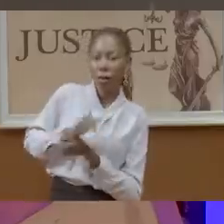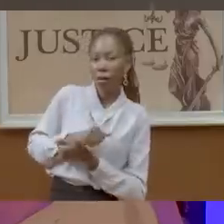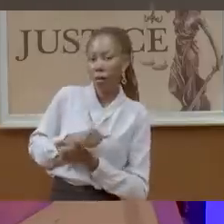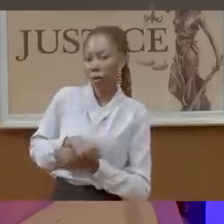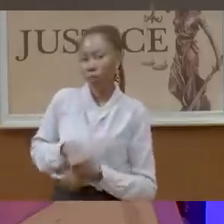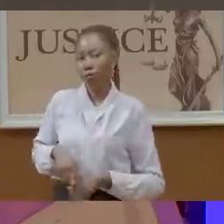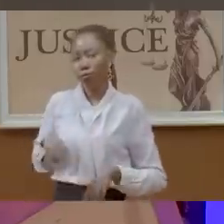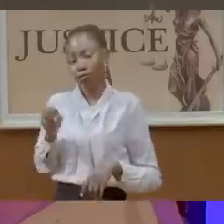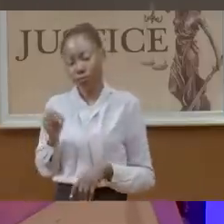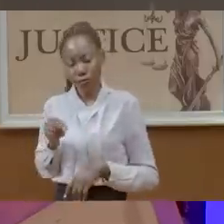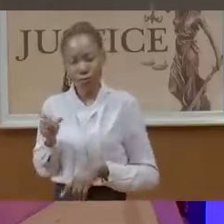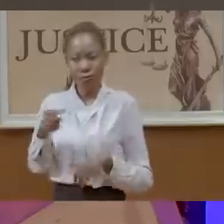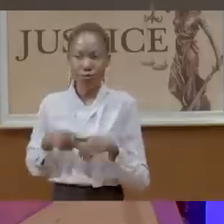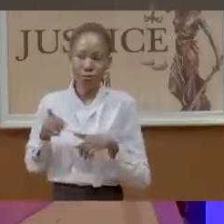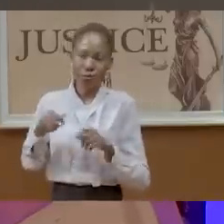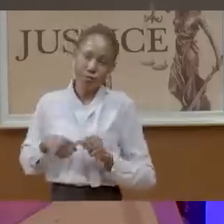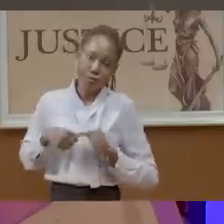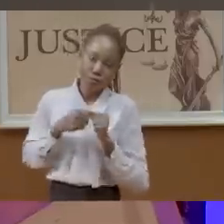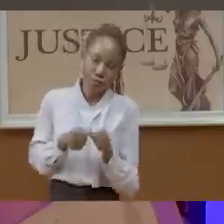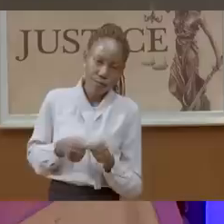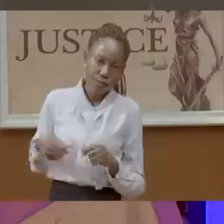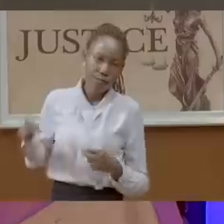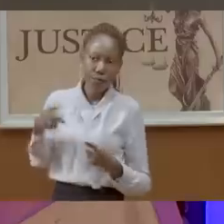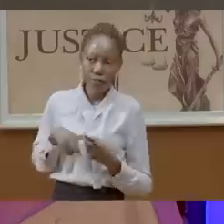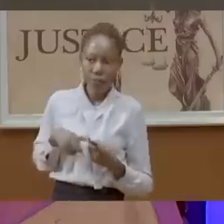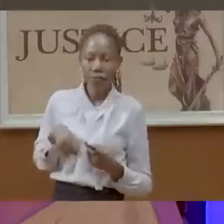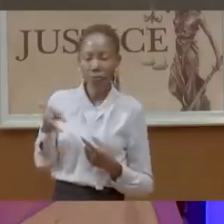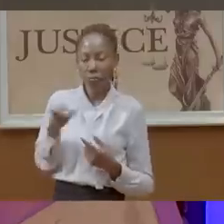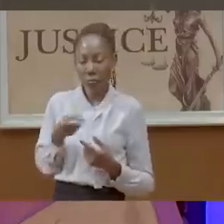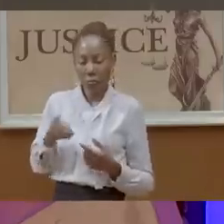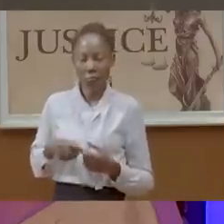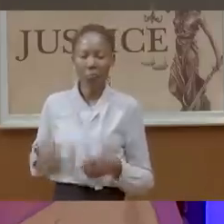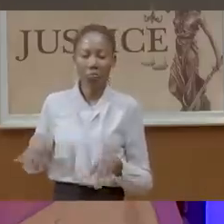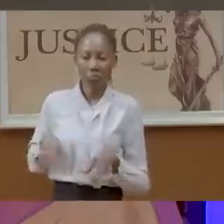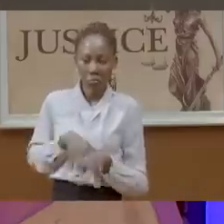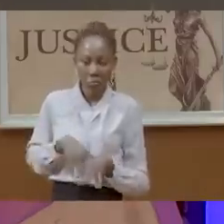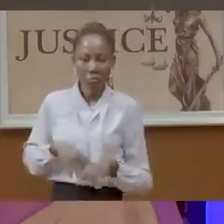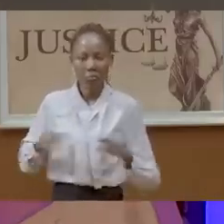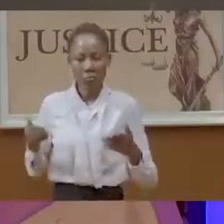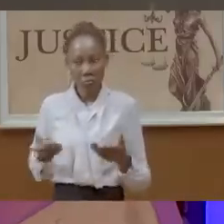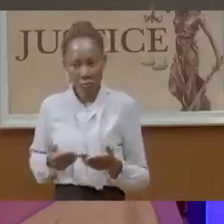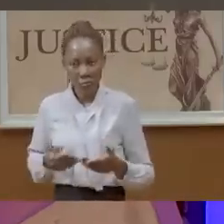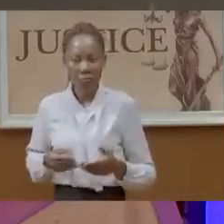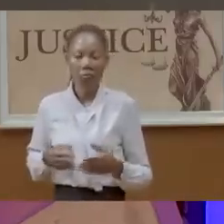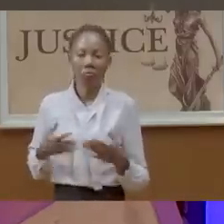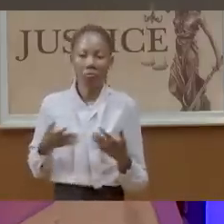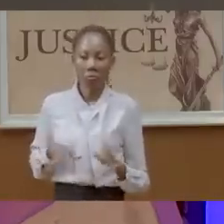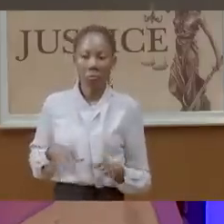We continued until we eventually got married. We married 2 months into the